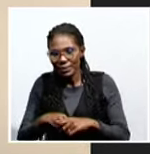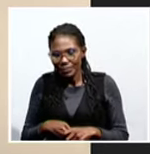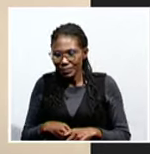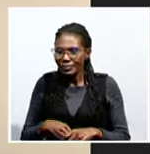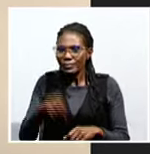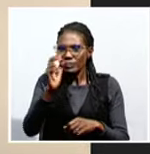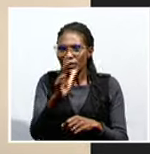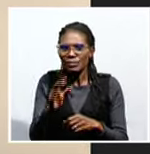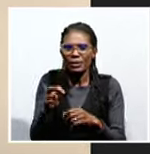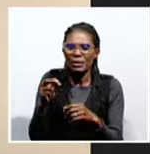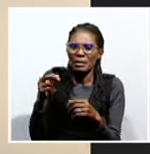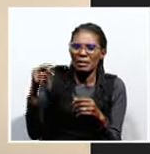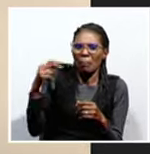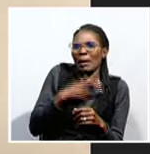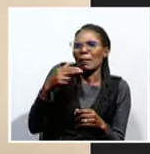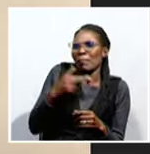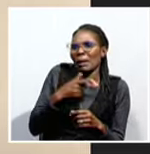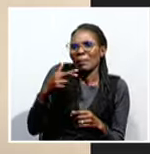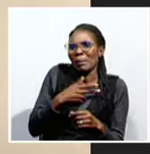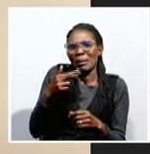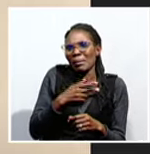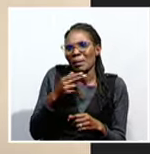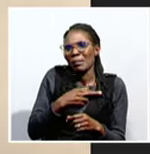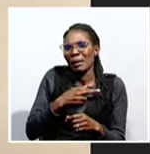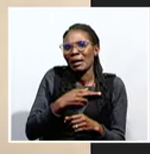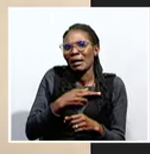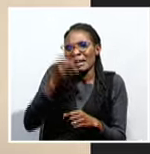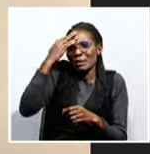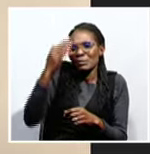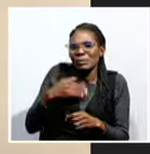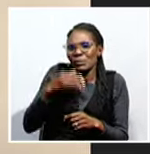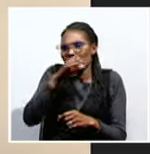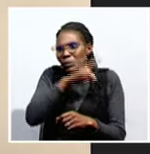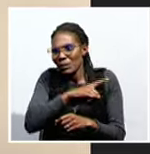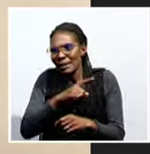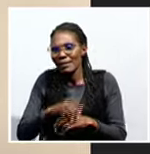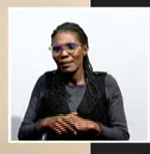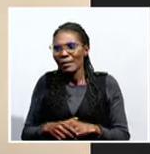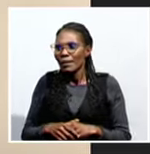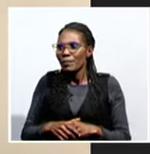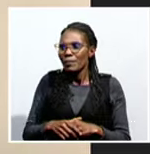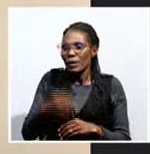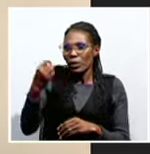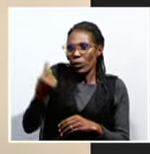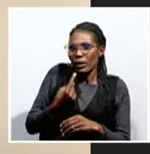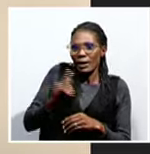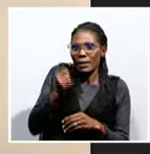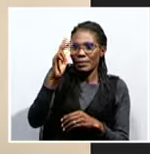were against because of what I will not mention, and he said, the only person who came to your